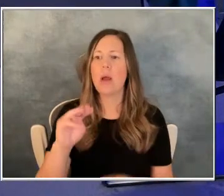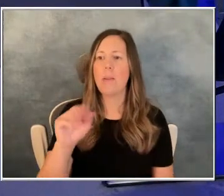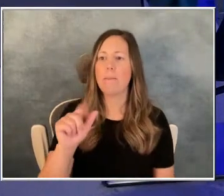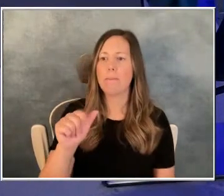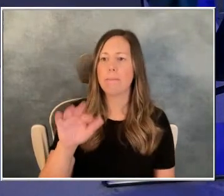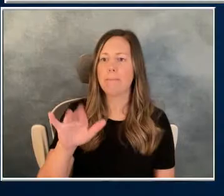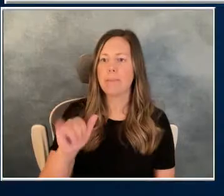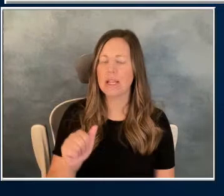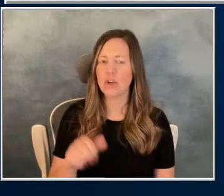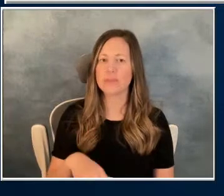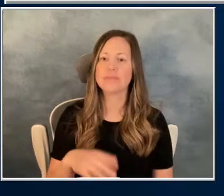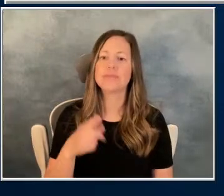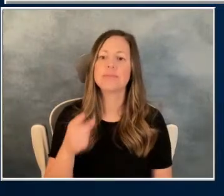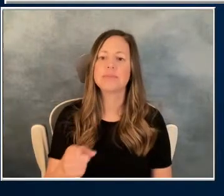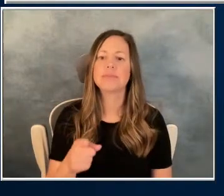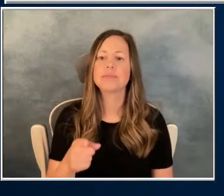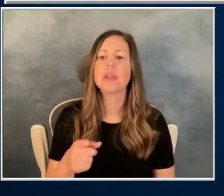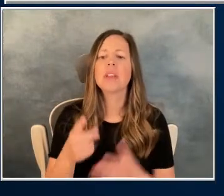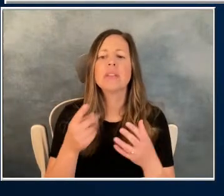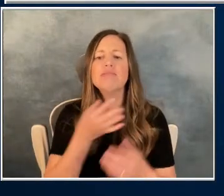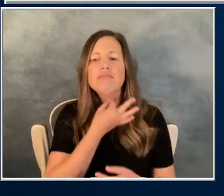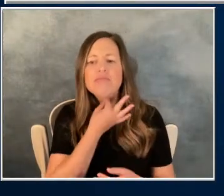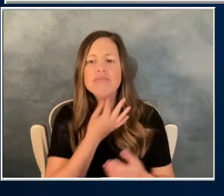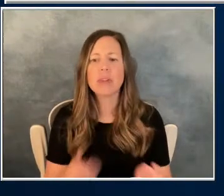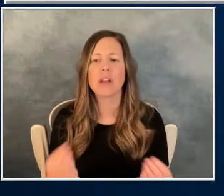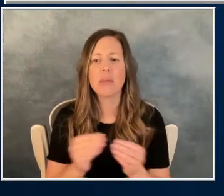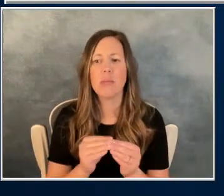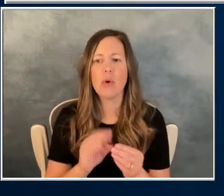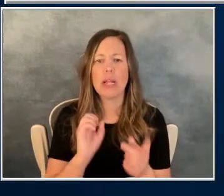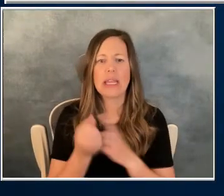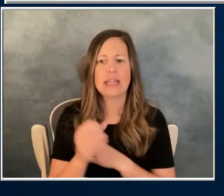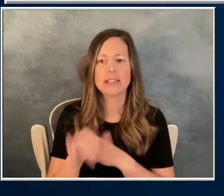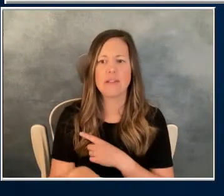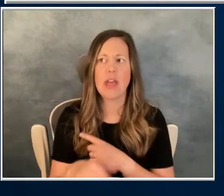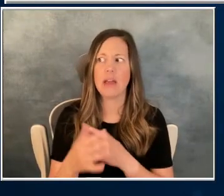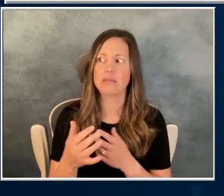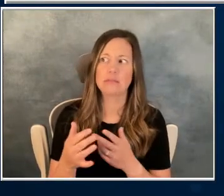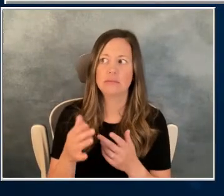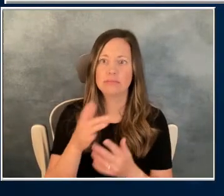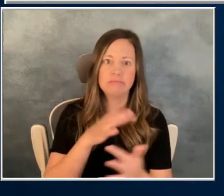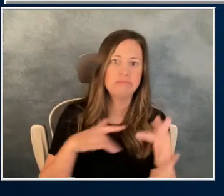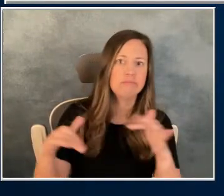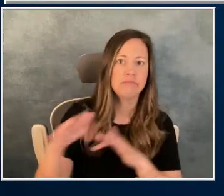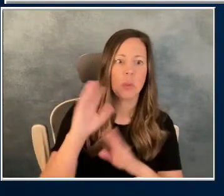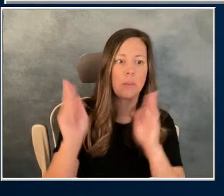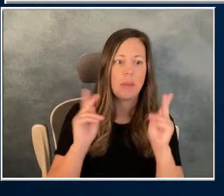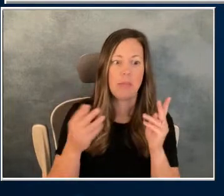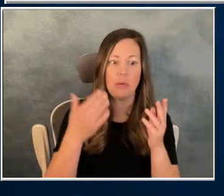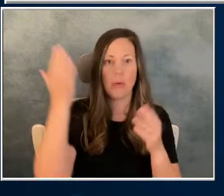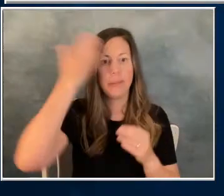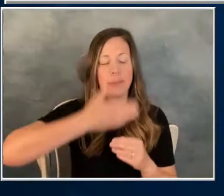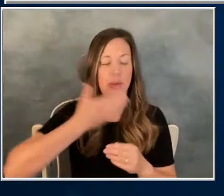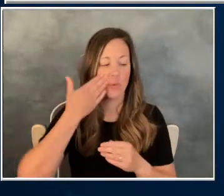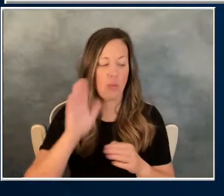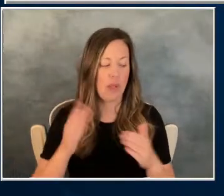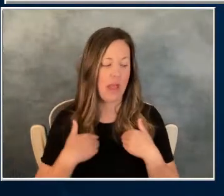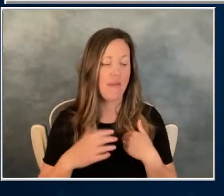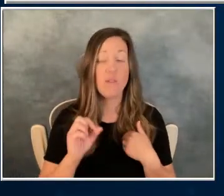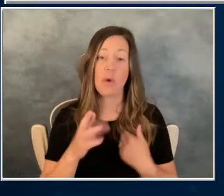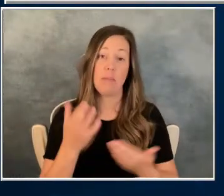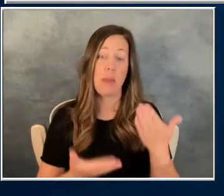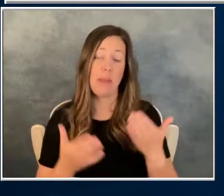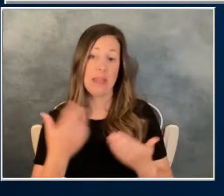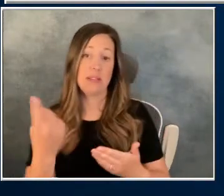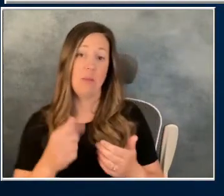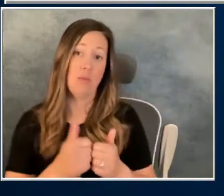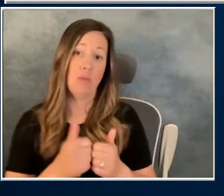here. Joellen wants to know, could there be more cases of malaria walking around, just not being treated? Or even could there be asymptomatic malaria